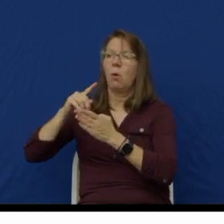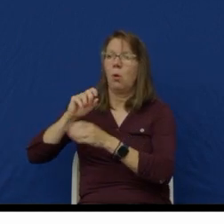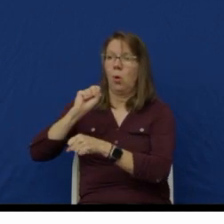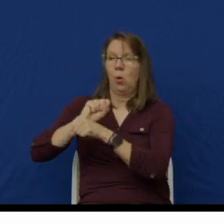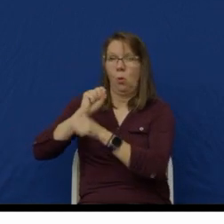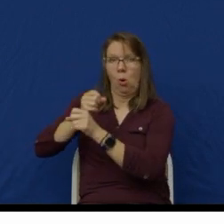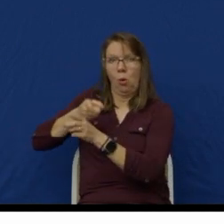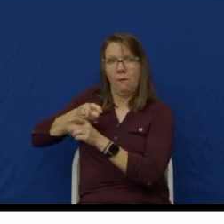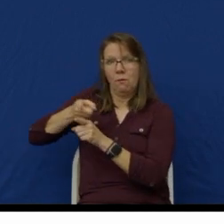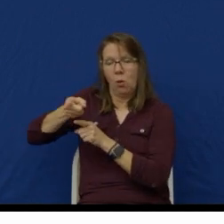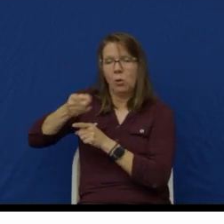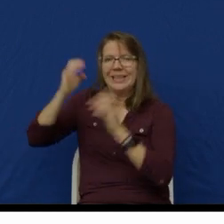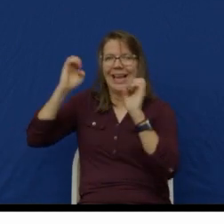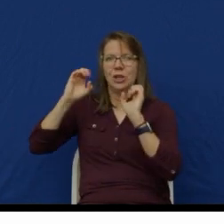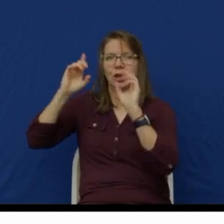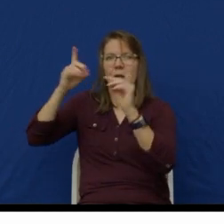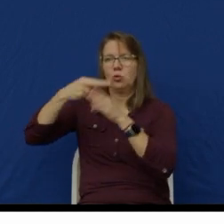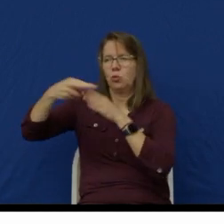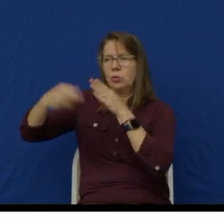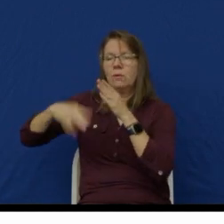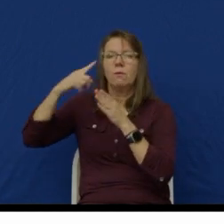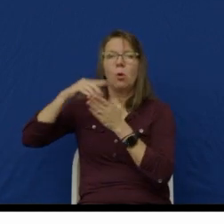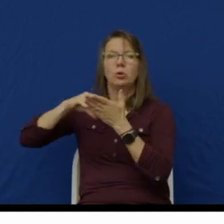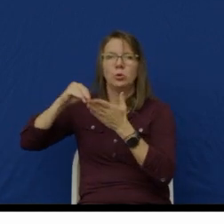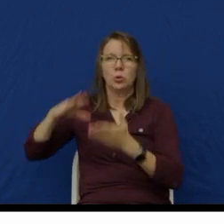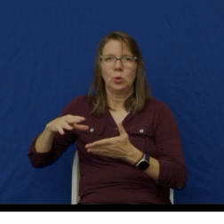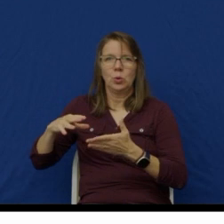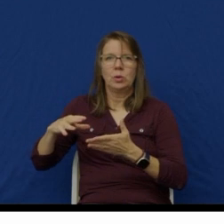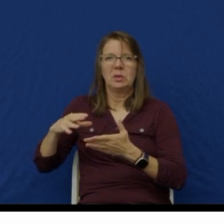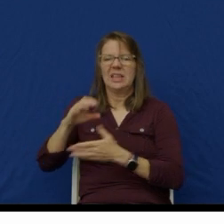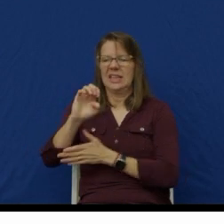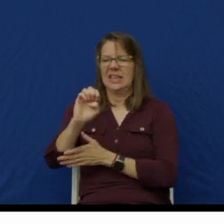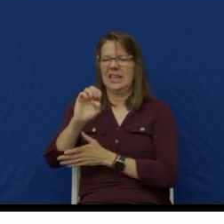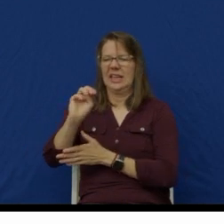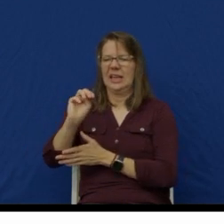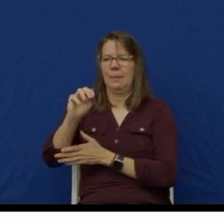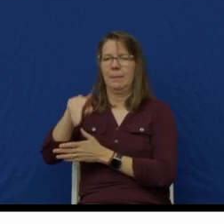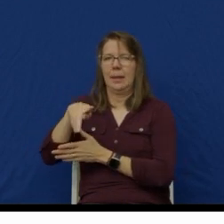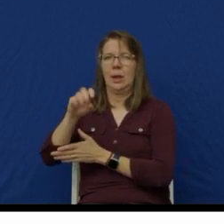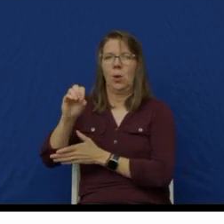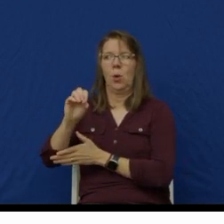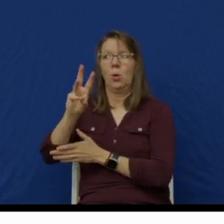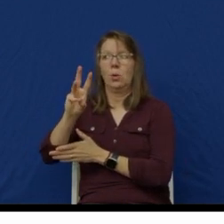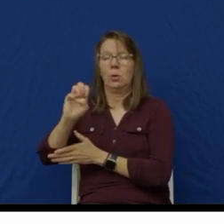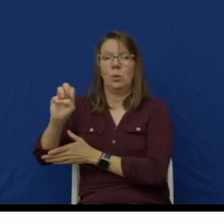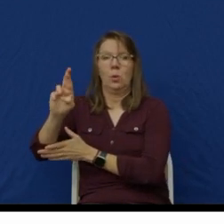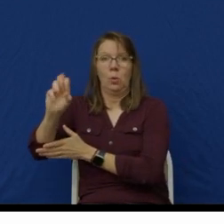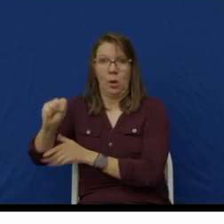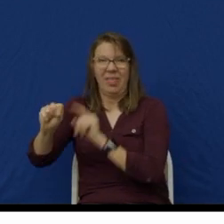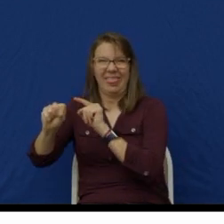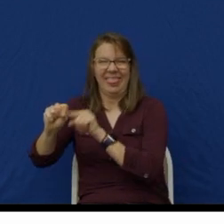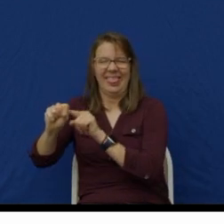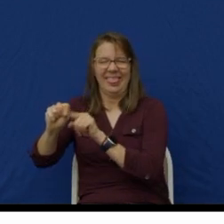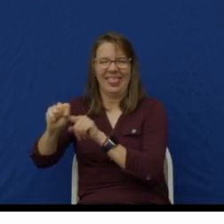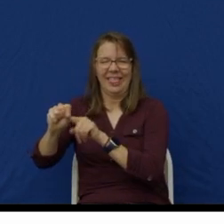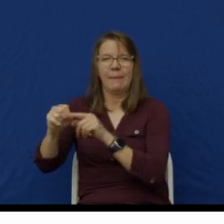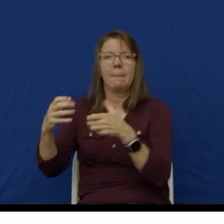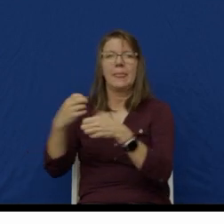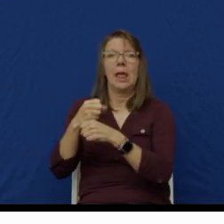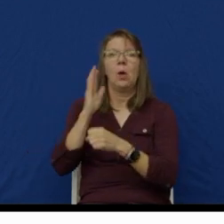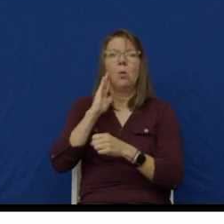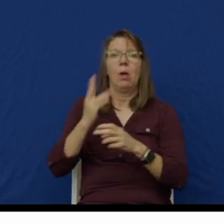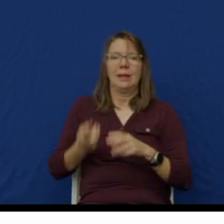education results for students. Kentucky Empowers will increase the quality of